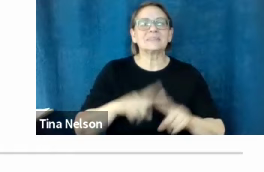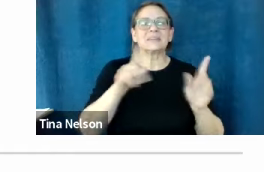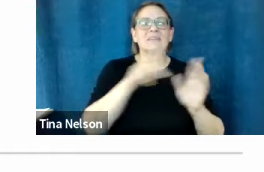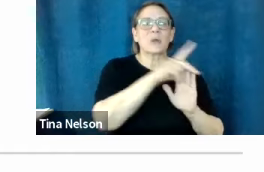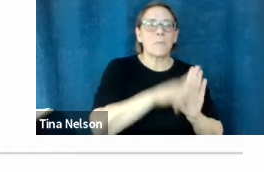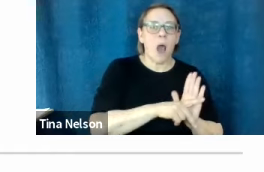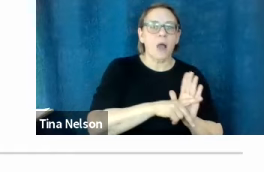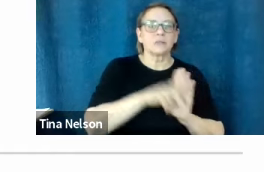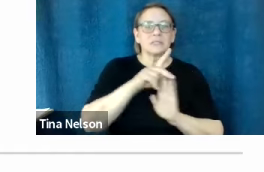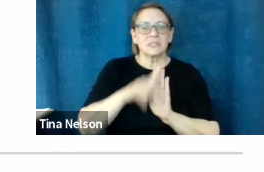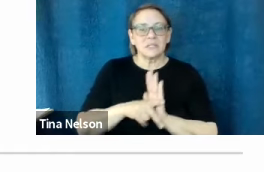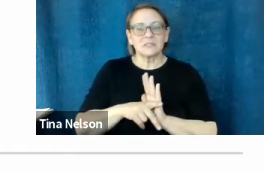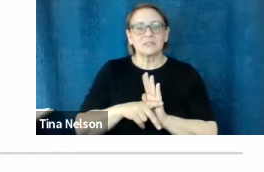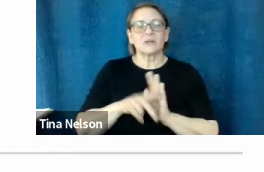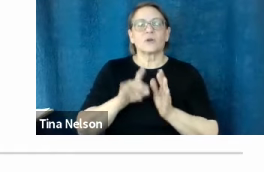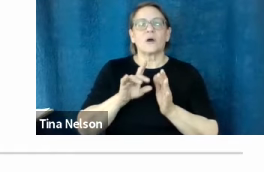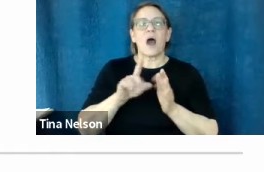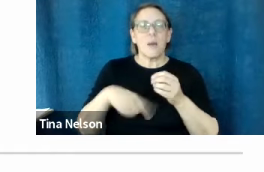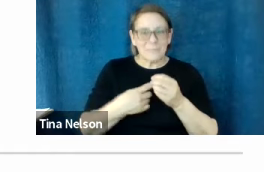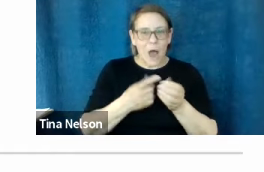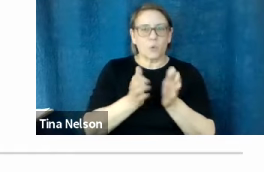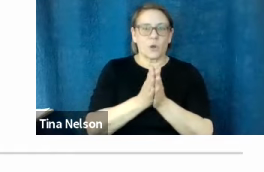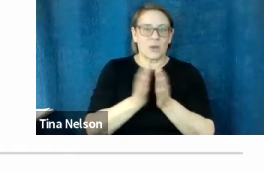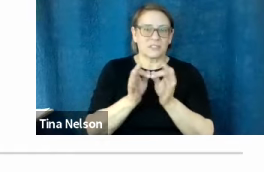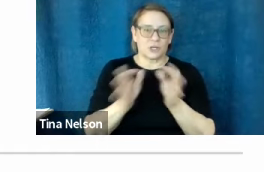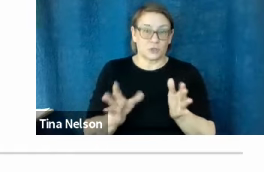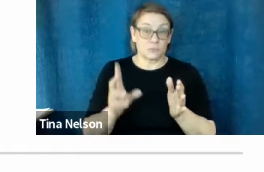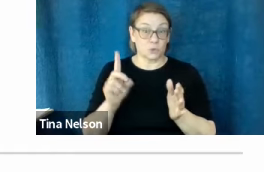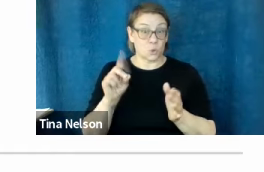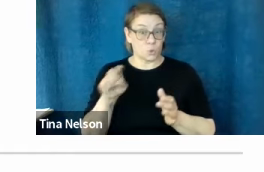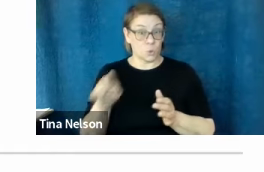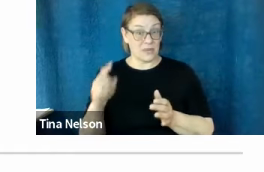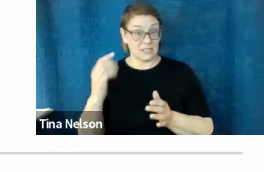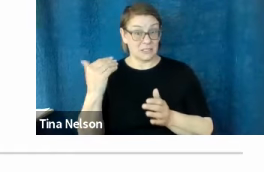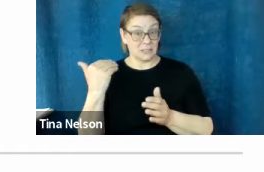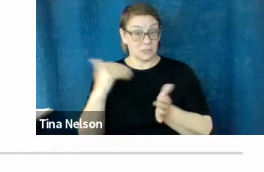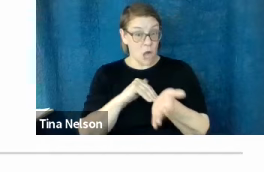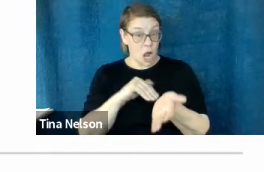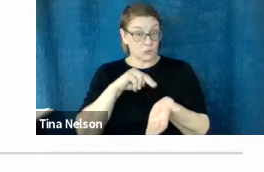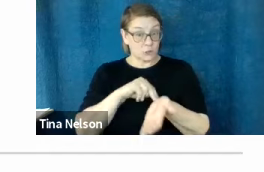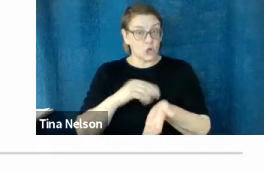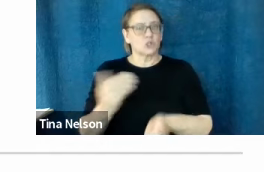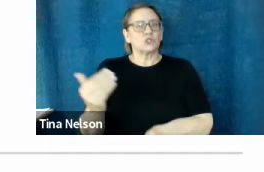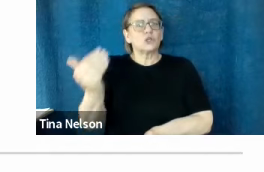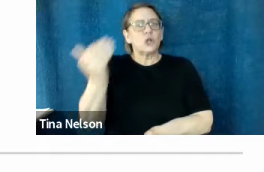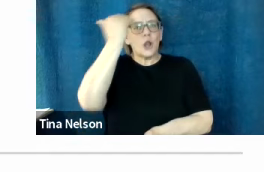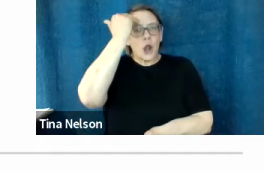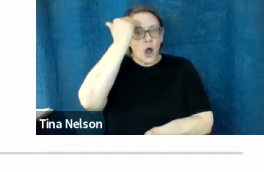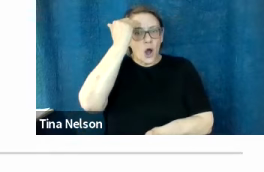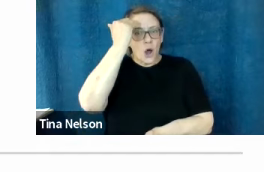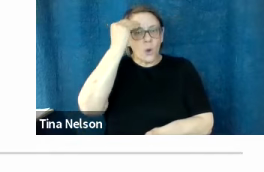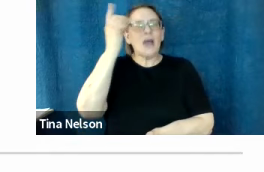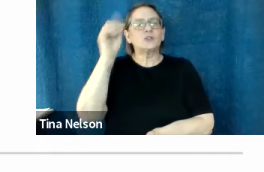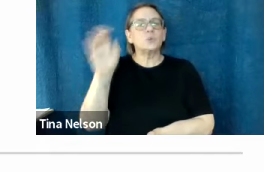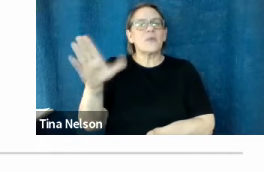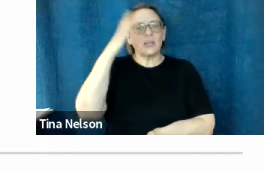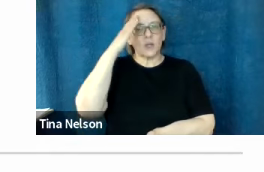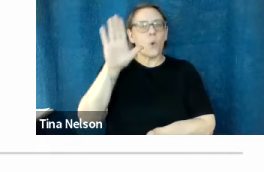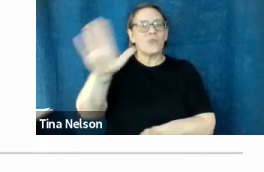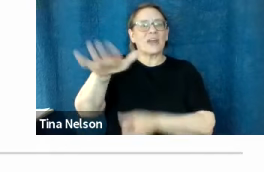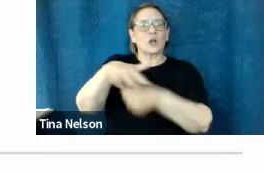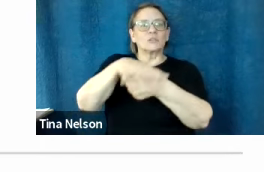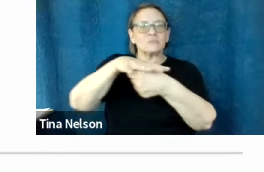procedure in terms of requesting interpreters. So do these healthcare providers know, and are they familiar with their site specific procedures?